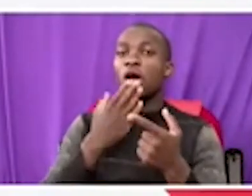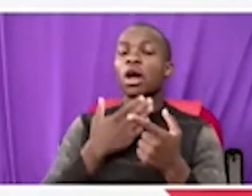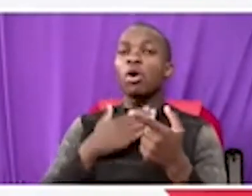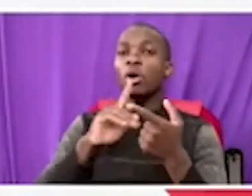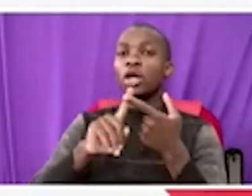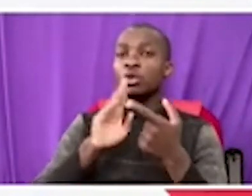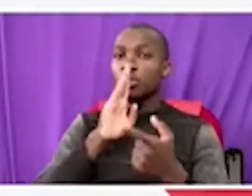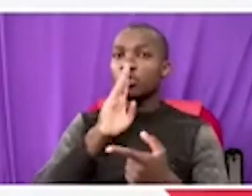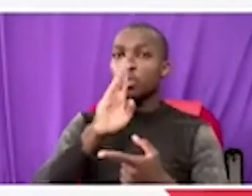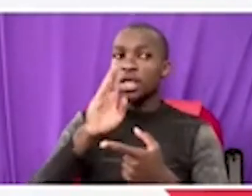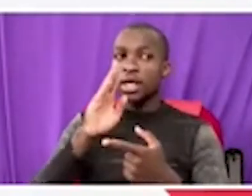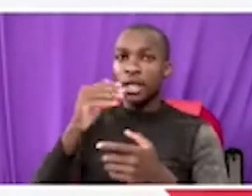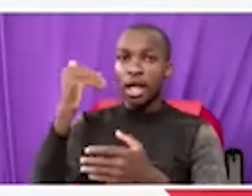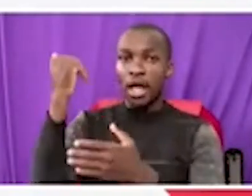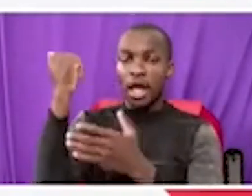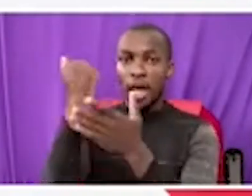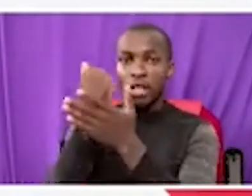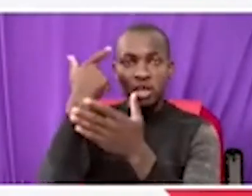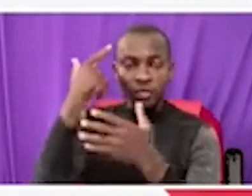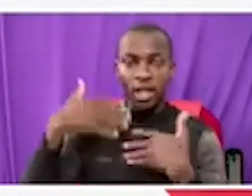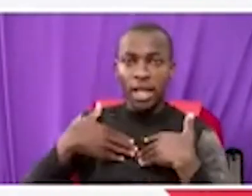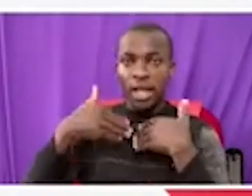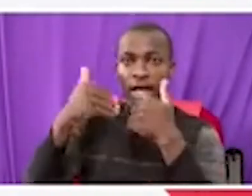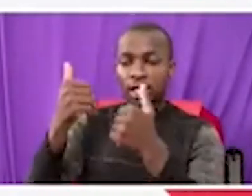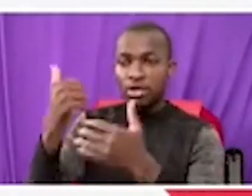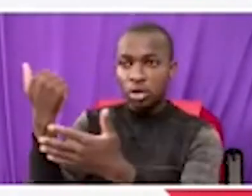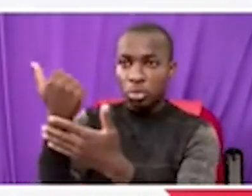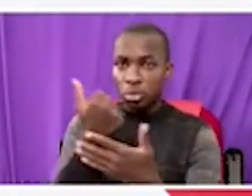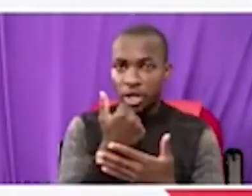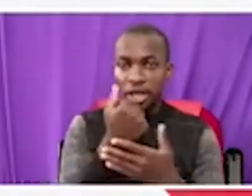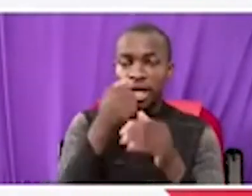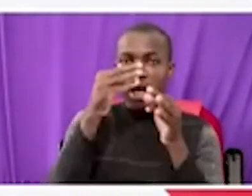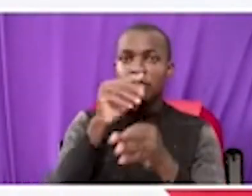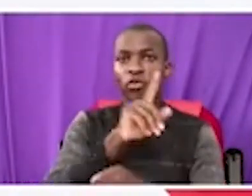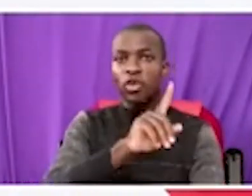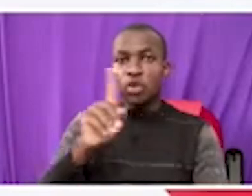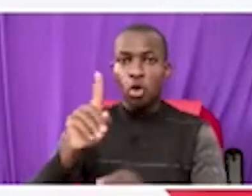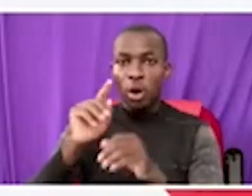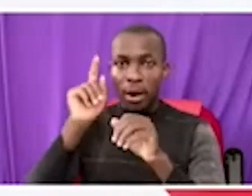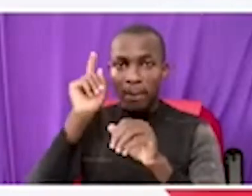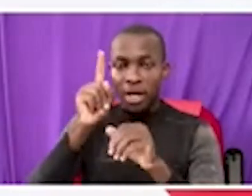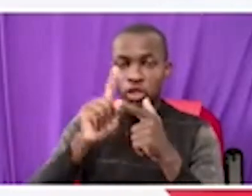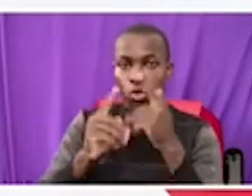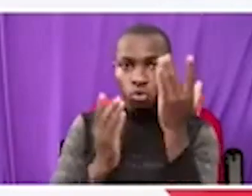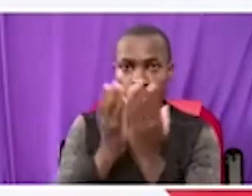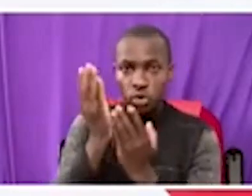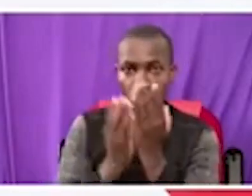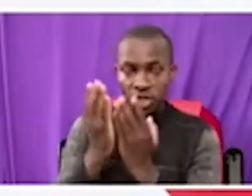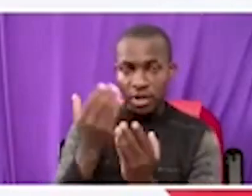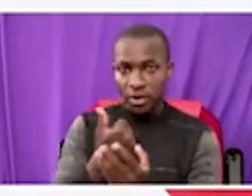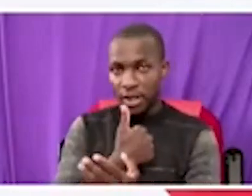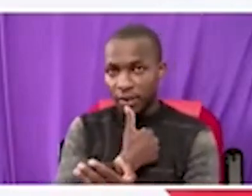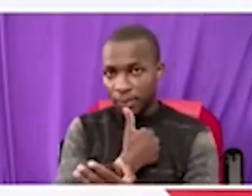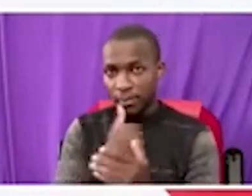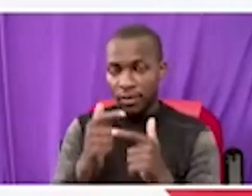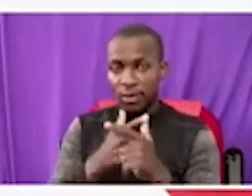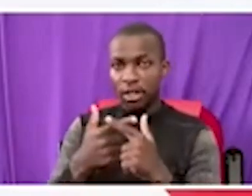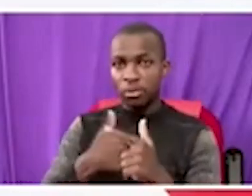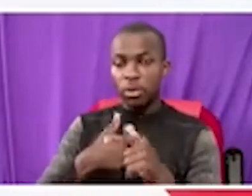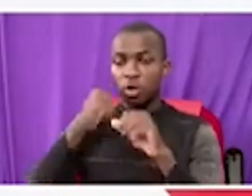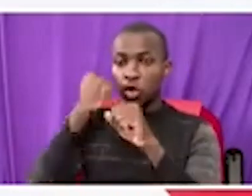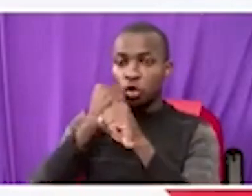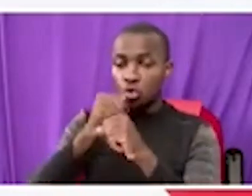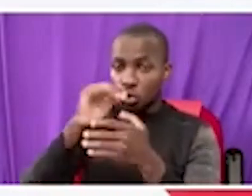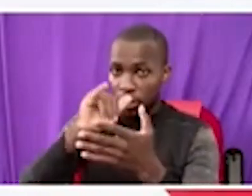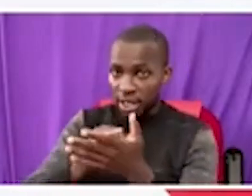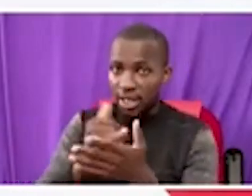an agent of the healing that Christ brings. If you are, I'm supposed to serve you Holy Communion. I will not do that today, he